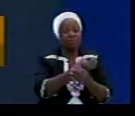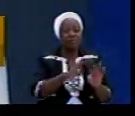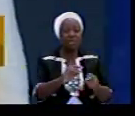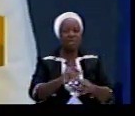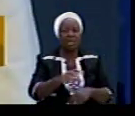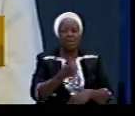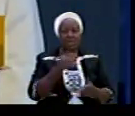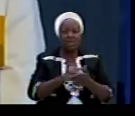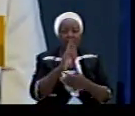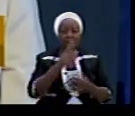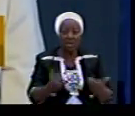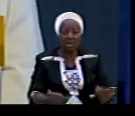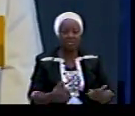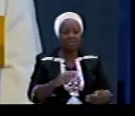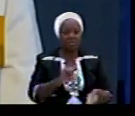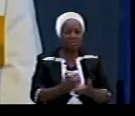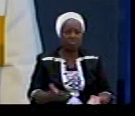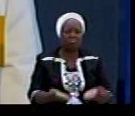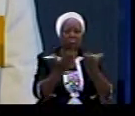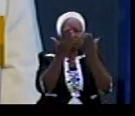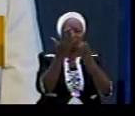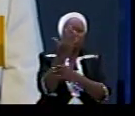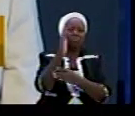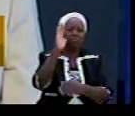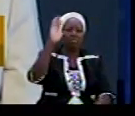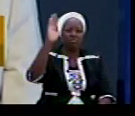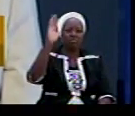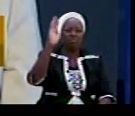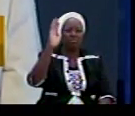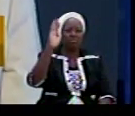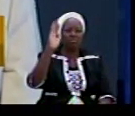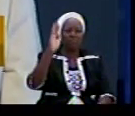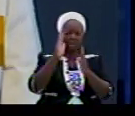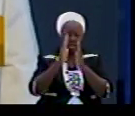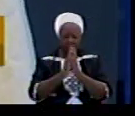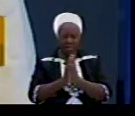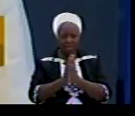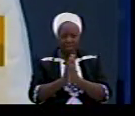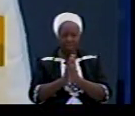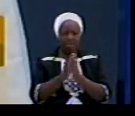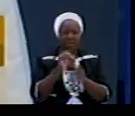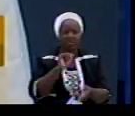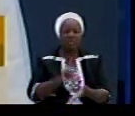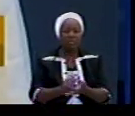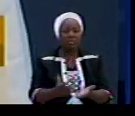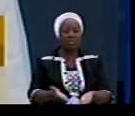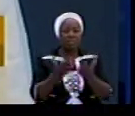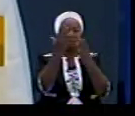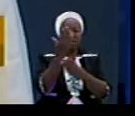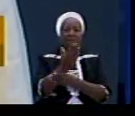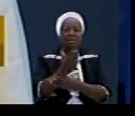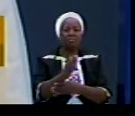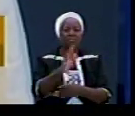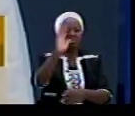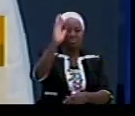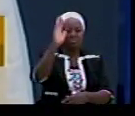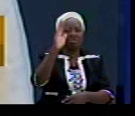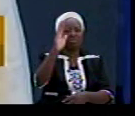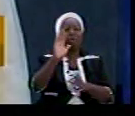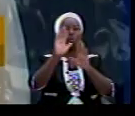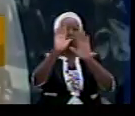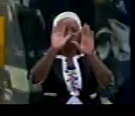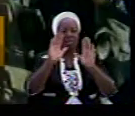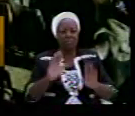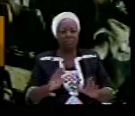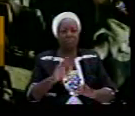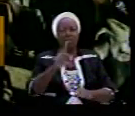raise up your hand. Amen. Just raise up your hand. Wonderful. God bless you. Raise